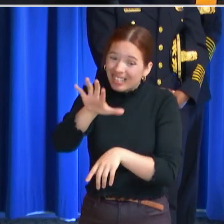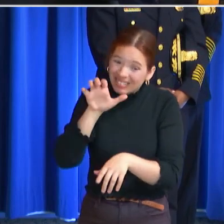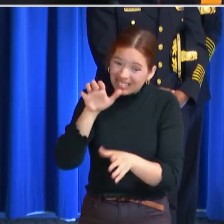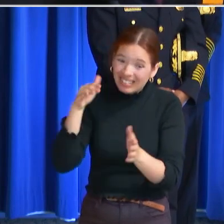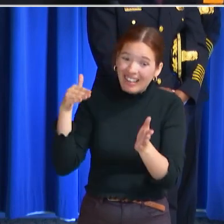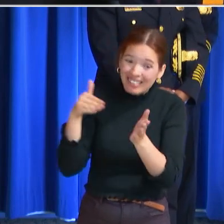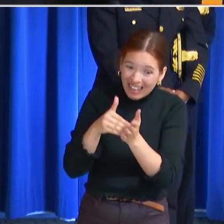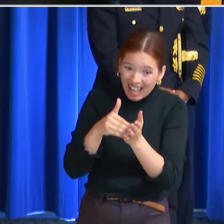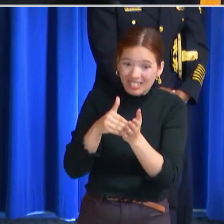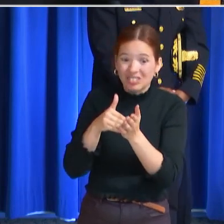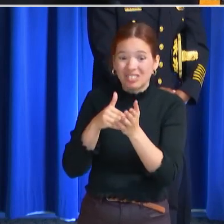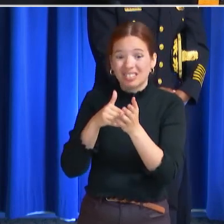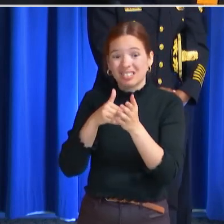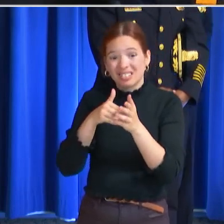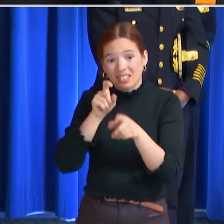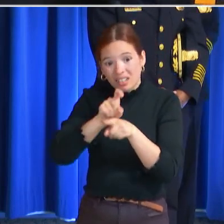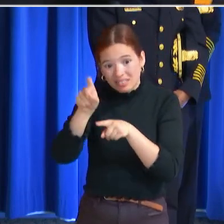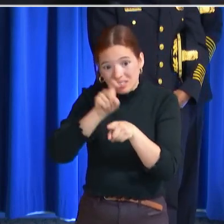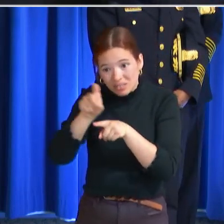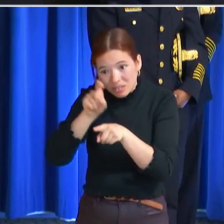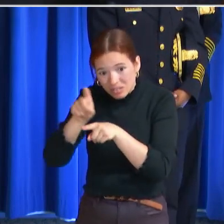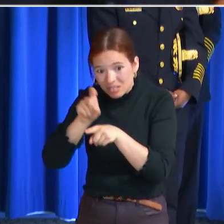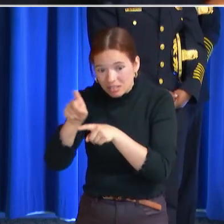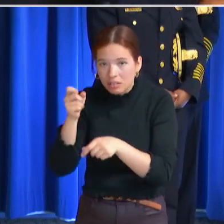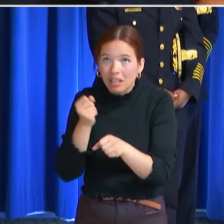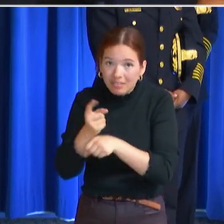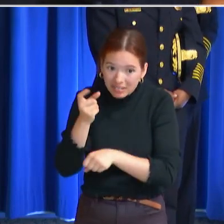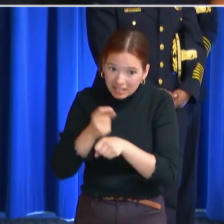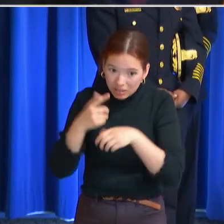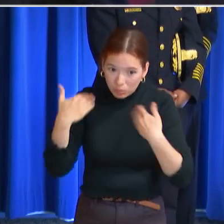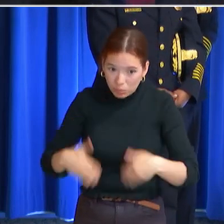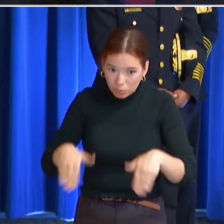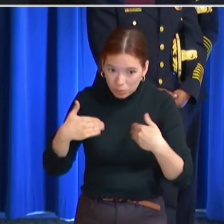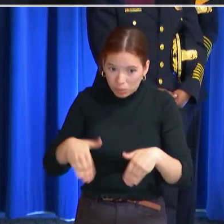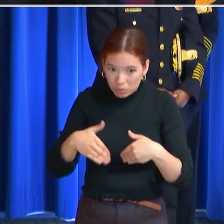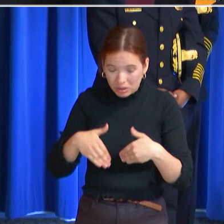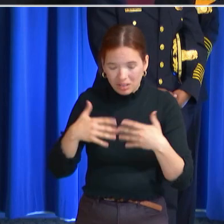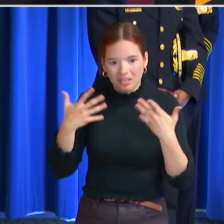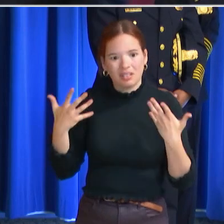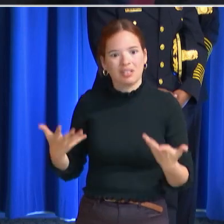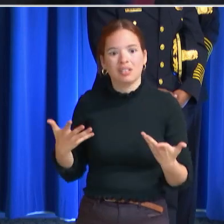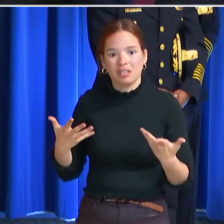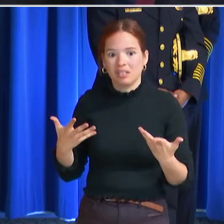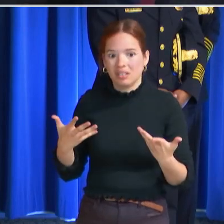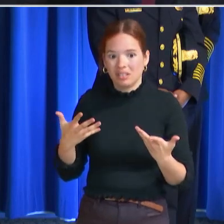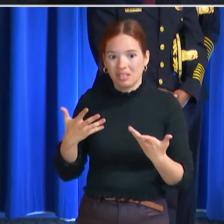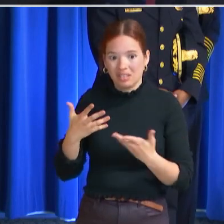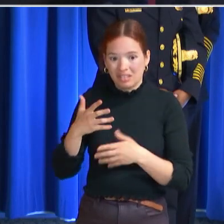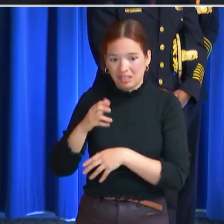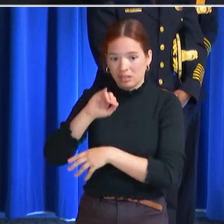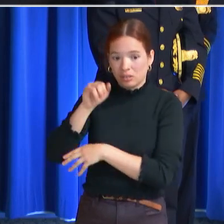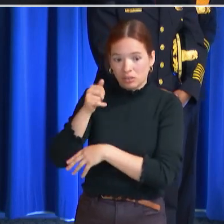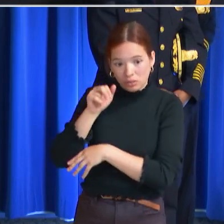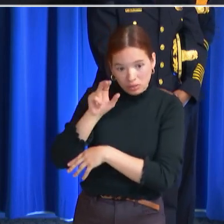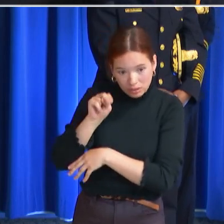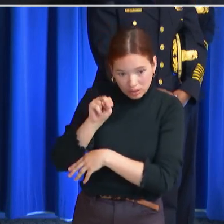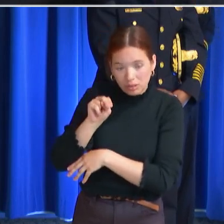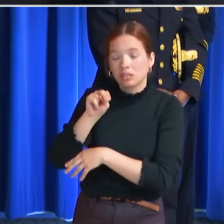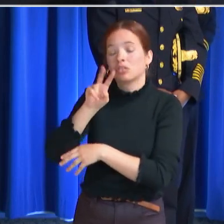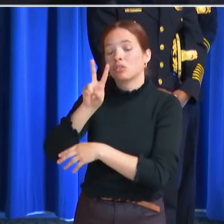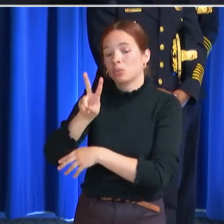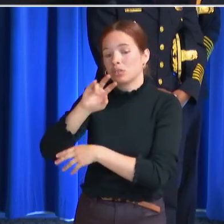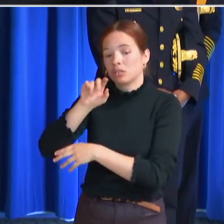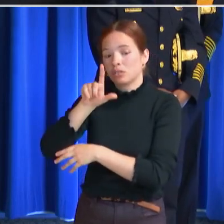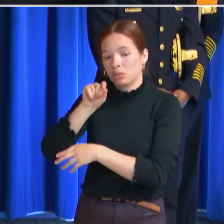for service a year, right? That same amount of officers that I had on January 2nd, 2021 is not what we have